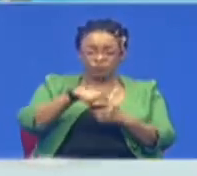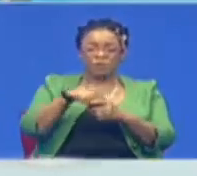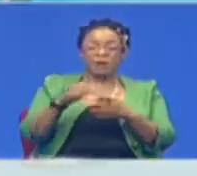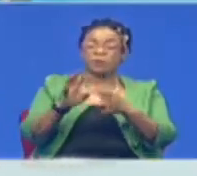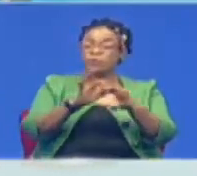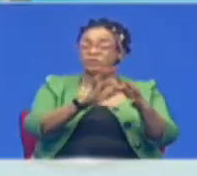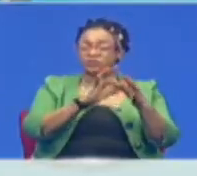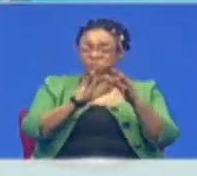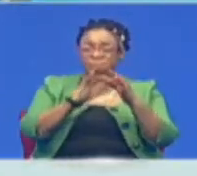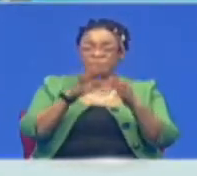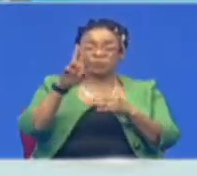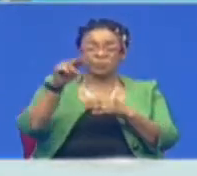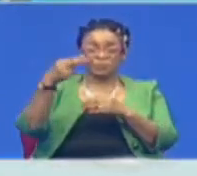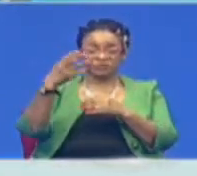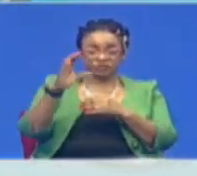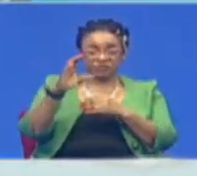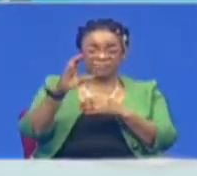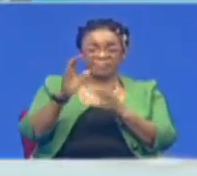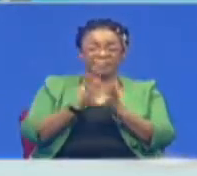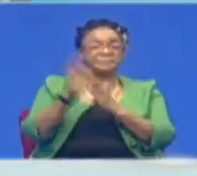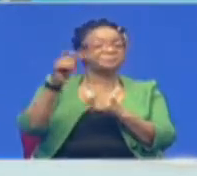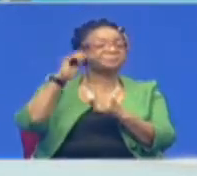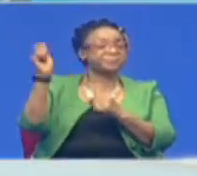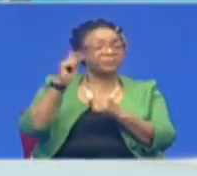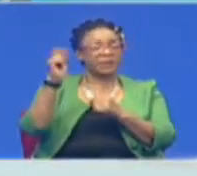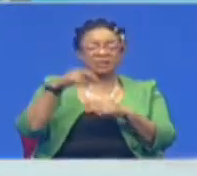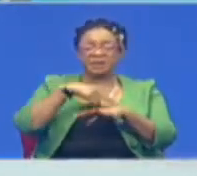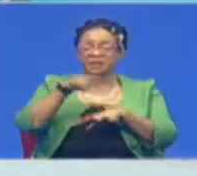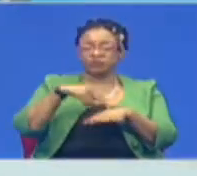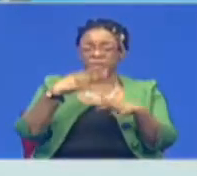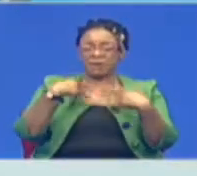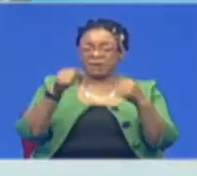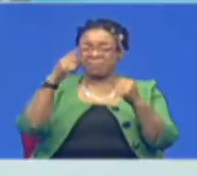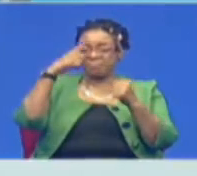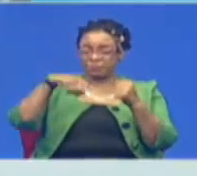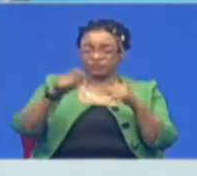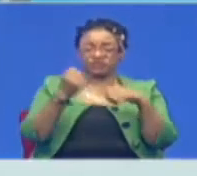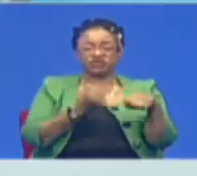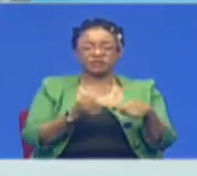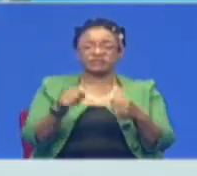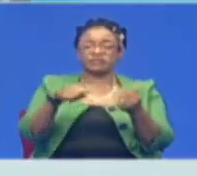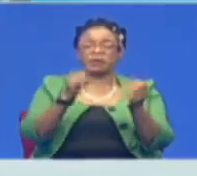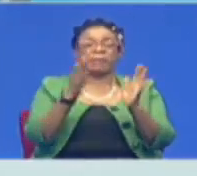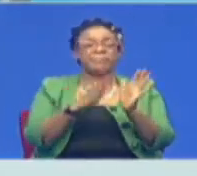health coverage in Kenya under Kenya's National Health Policy Strategy Plan